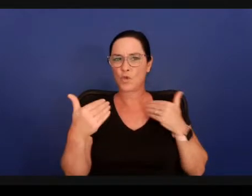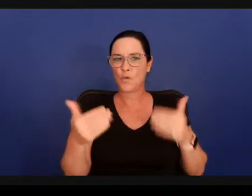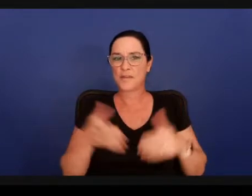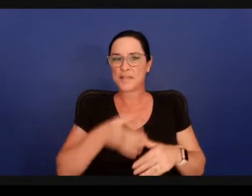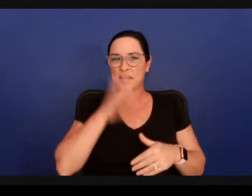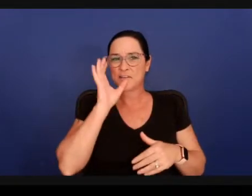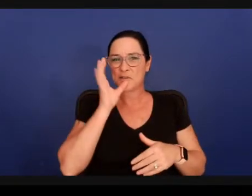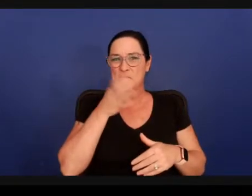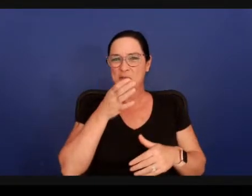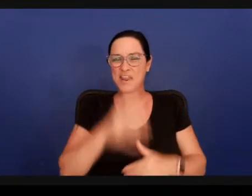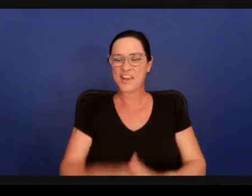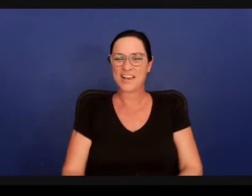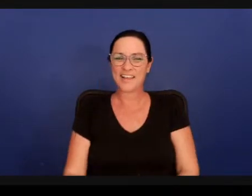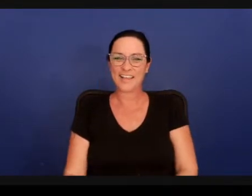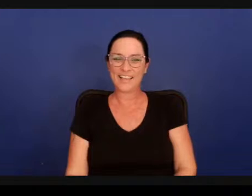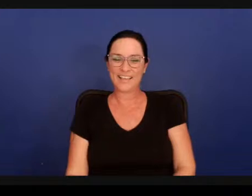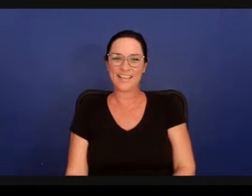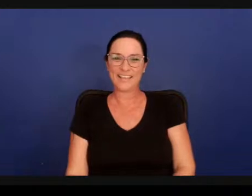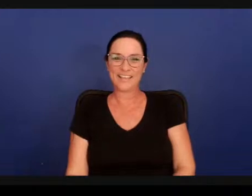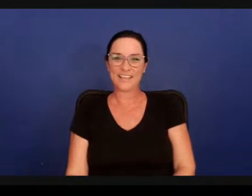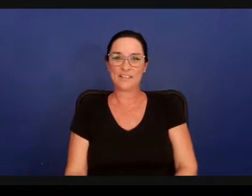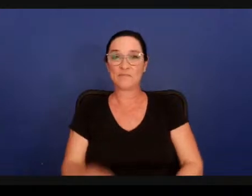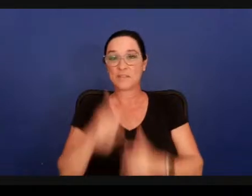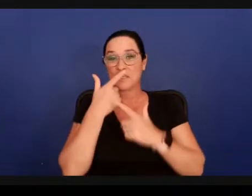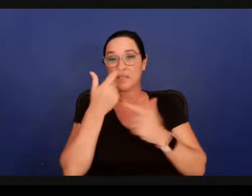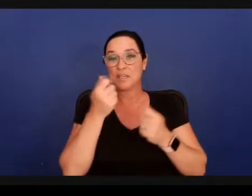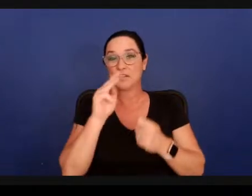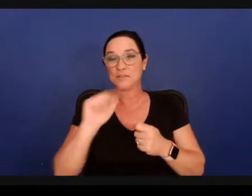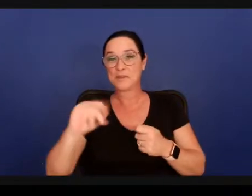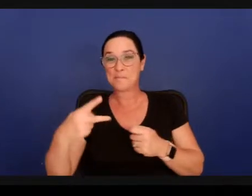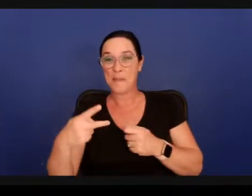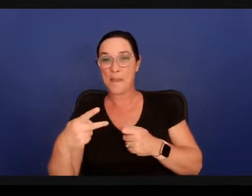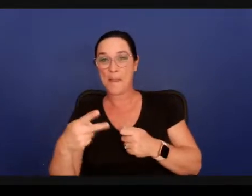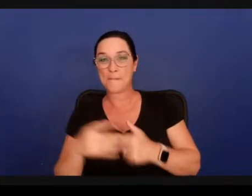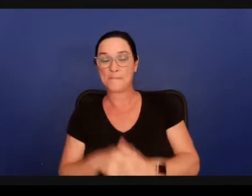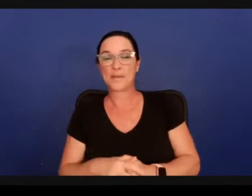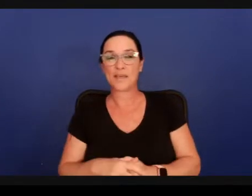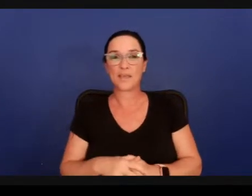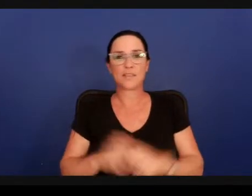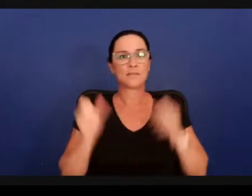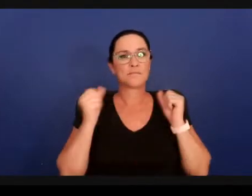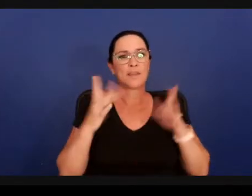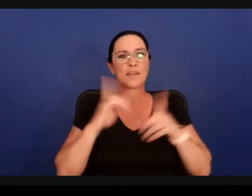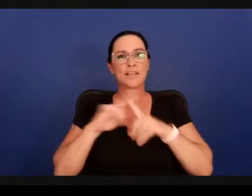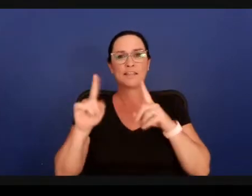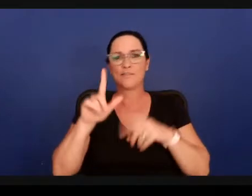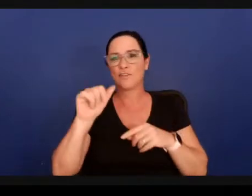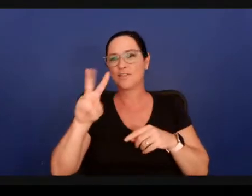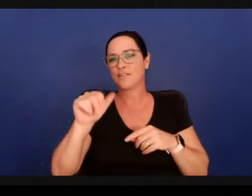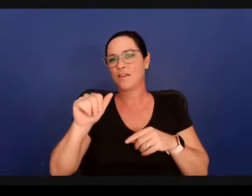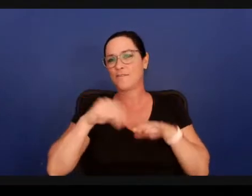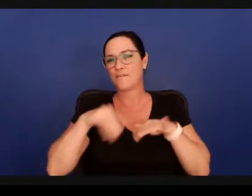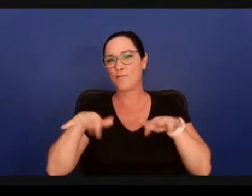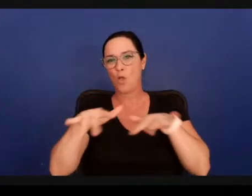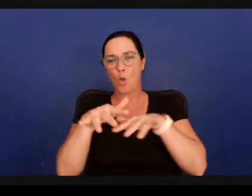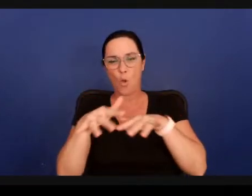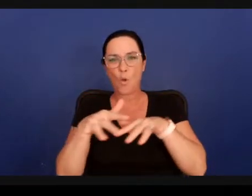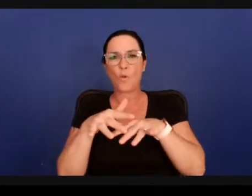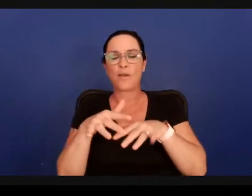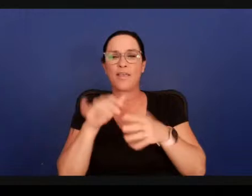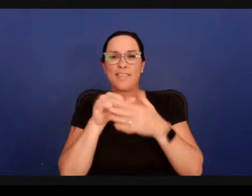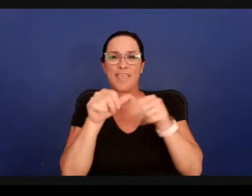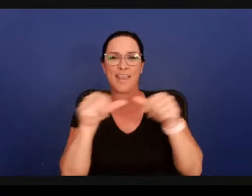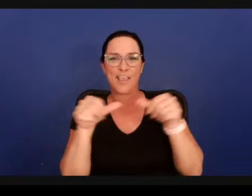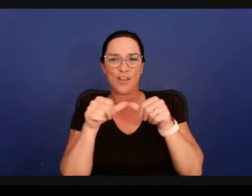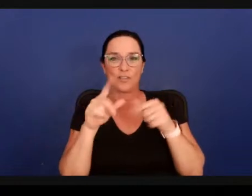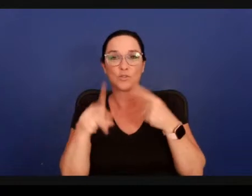water. It's an interesting map there. You know, with so many different lava flows that overlap in those regions. So when you get to have